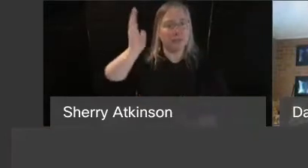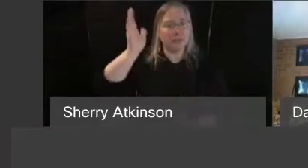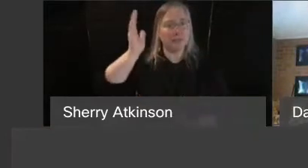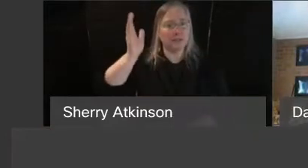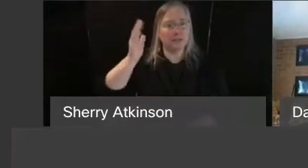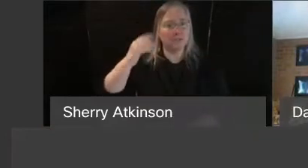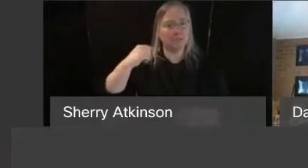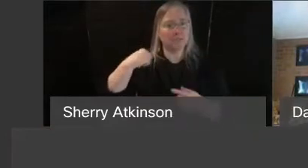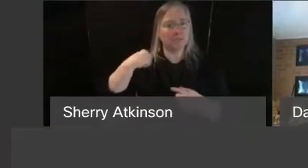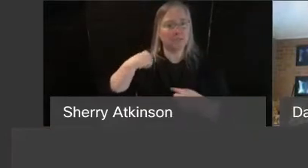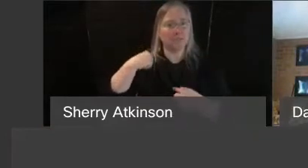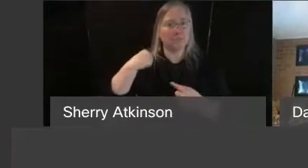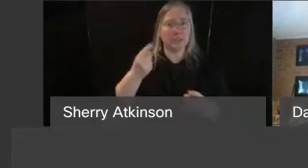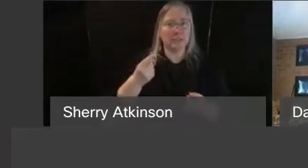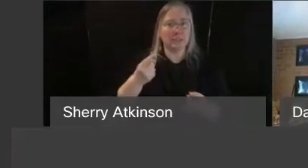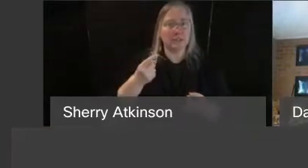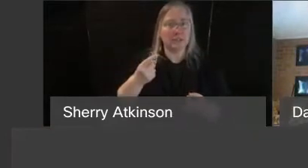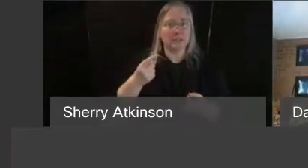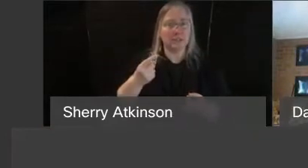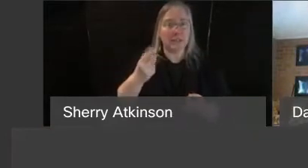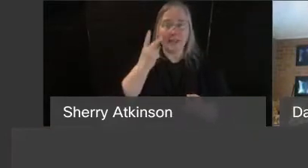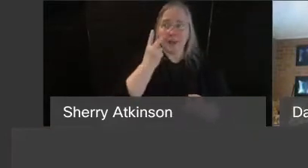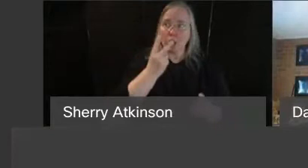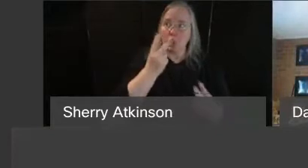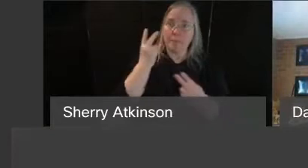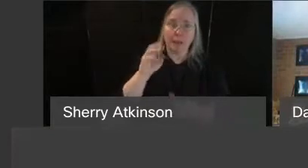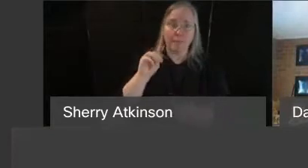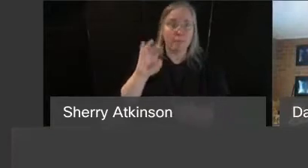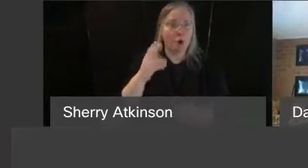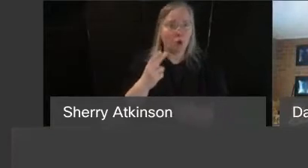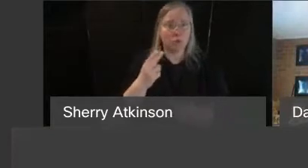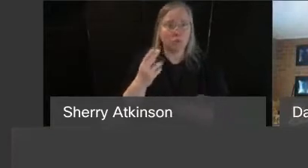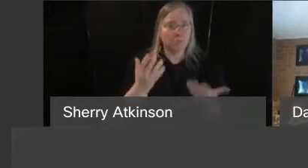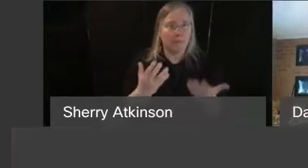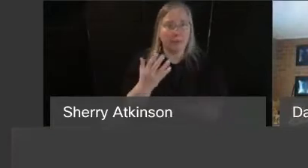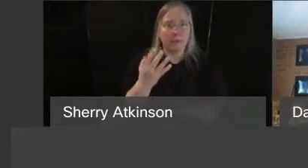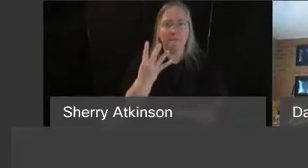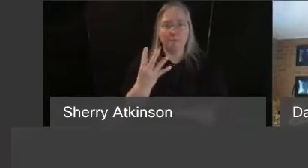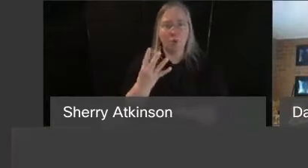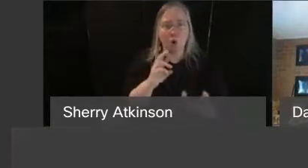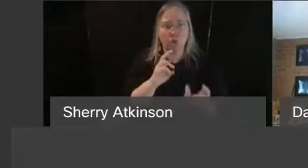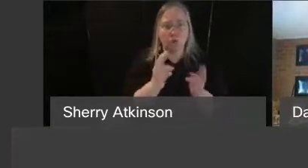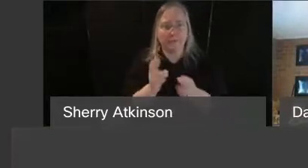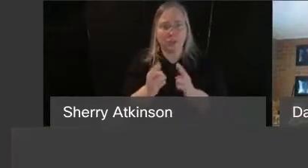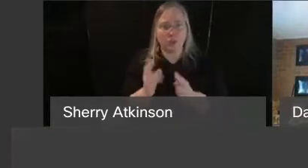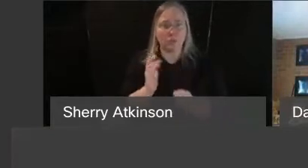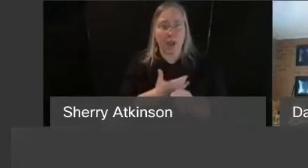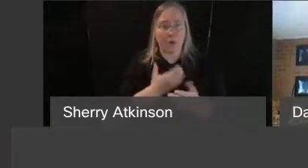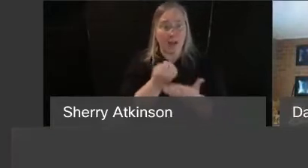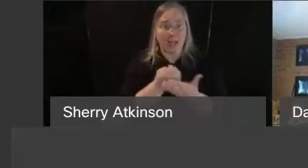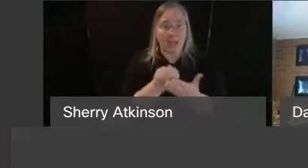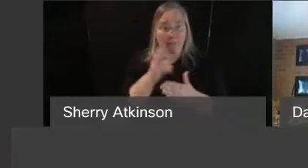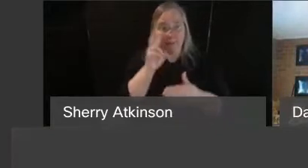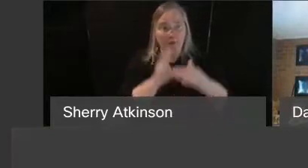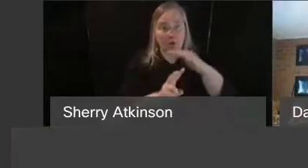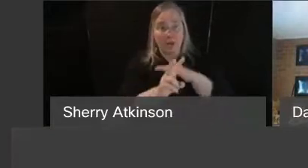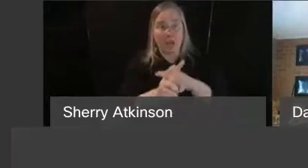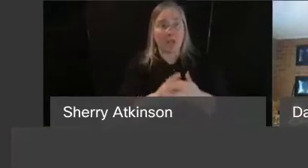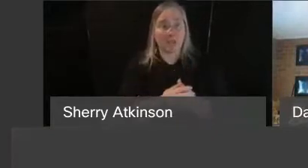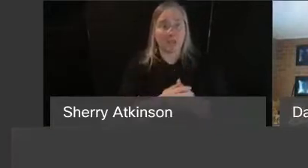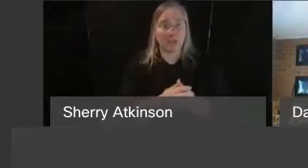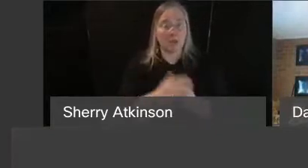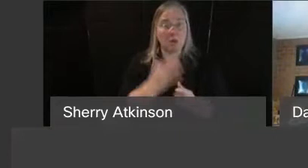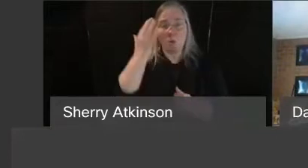since probably, if I look back at March, I've probably done 4 revisions to our economic forecast because